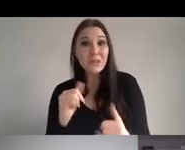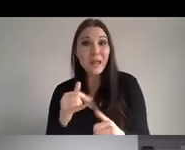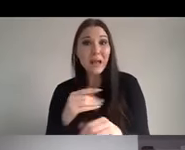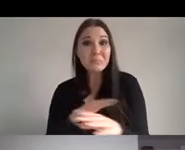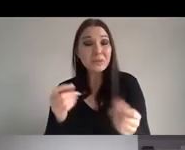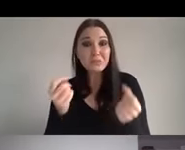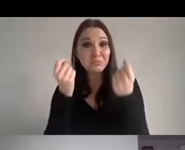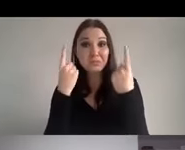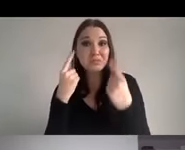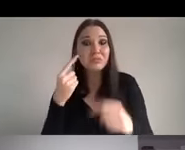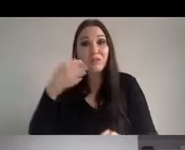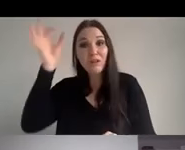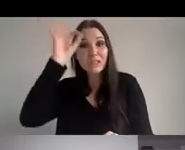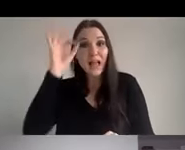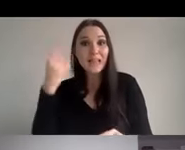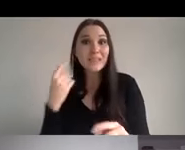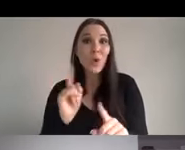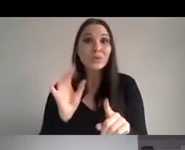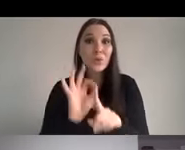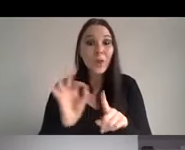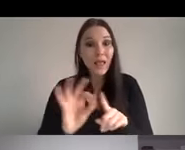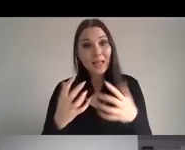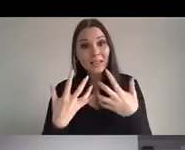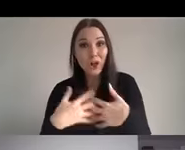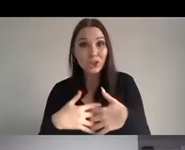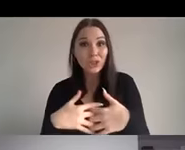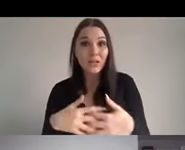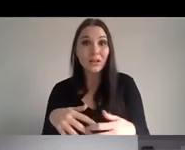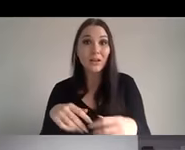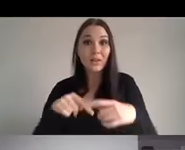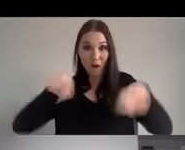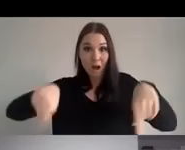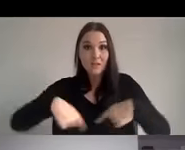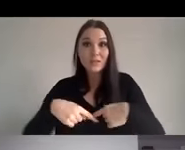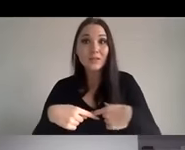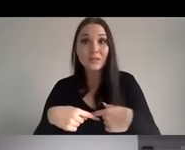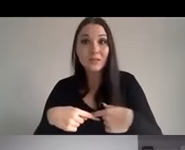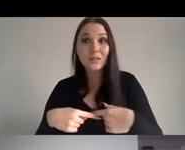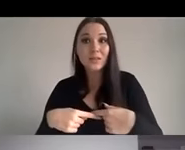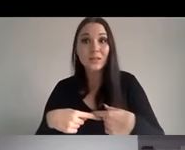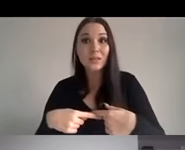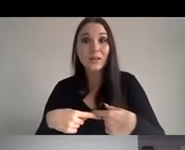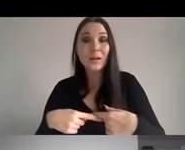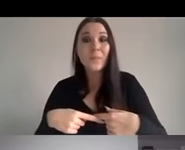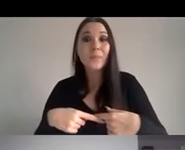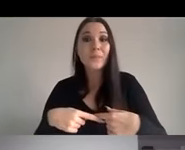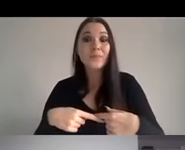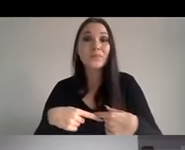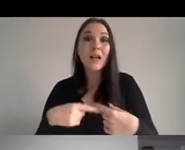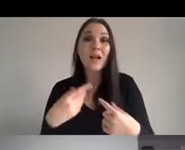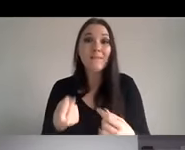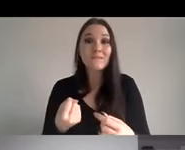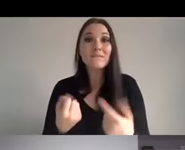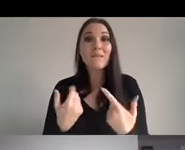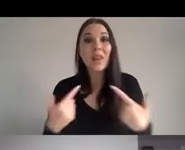about the technology. Then for us in particular, because in autonomous driving you have a lot